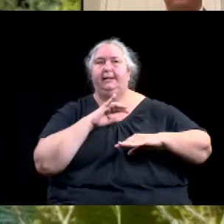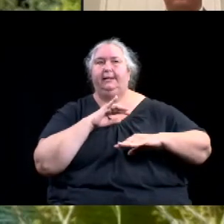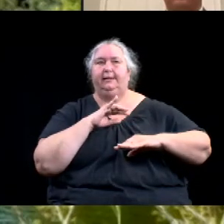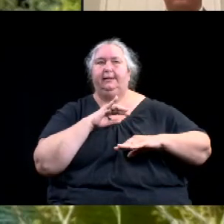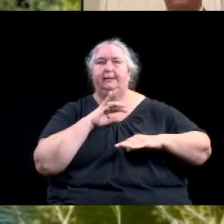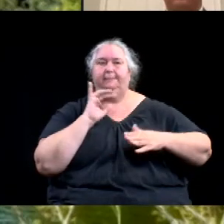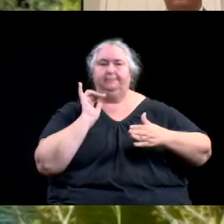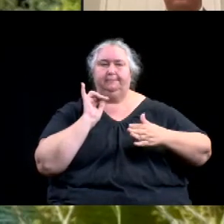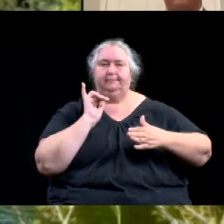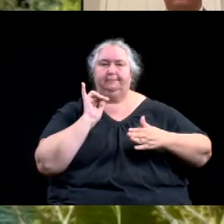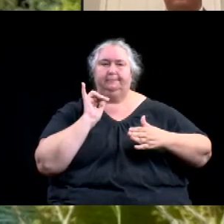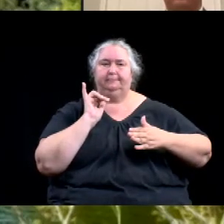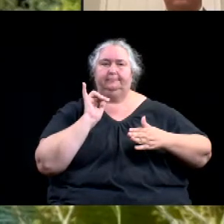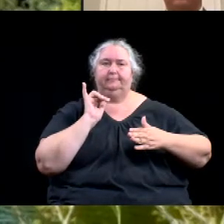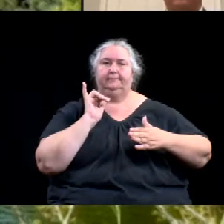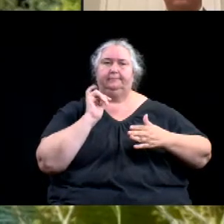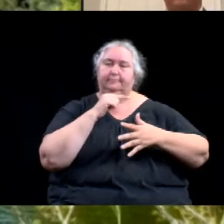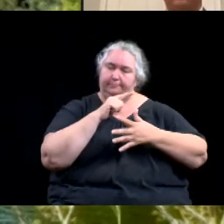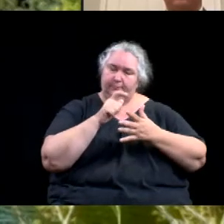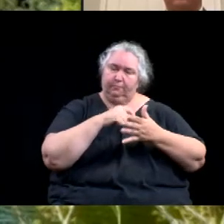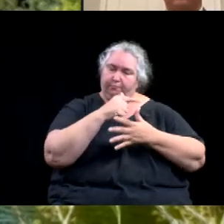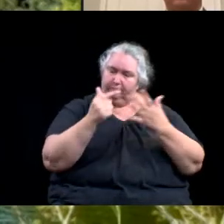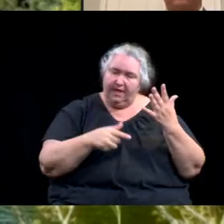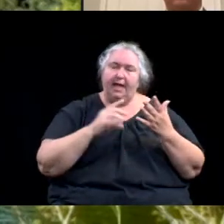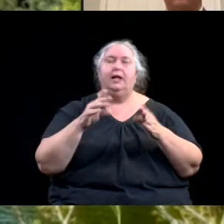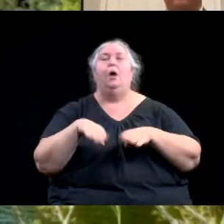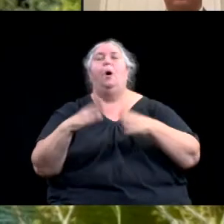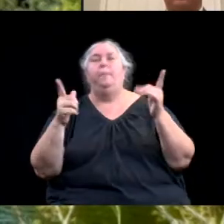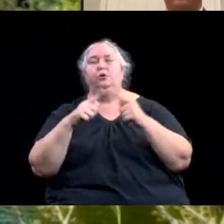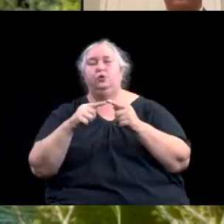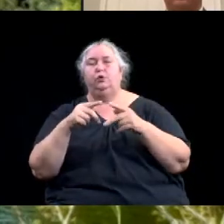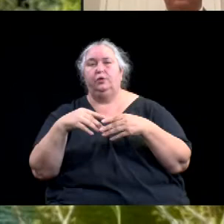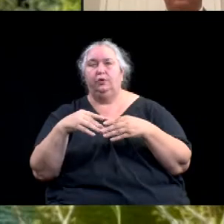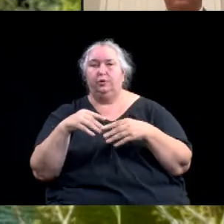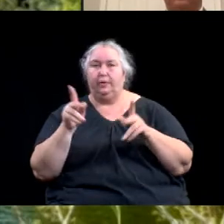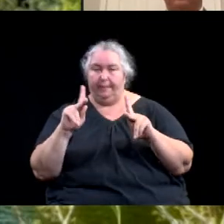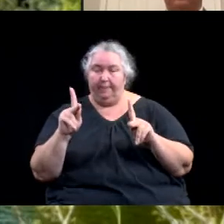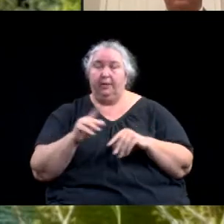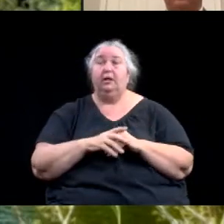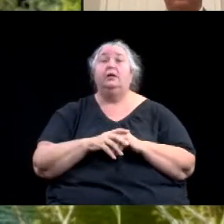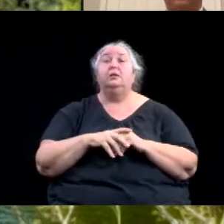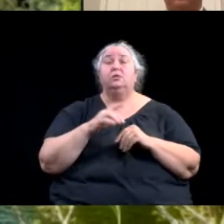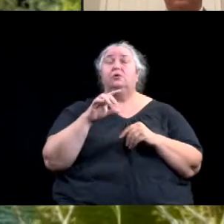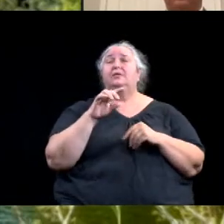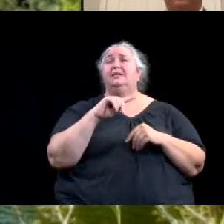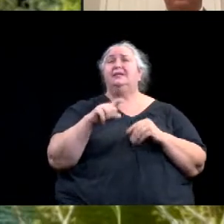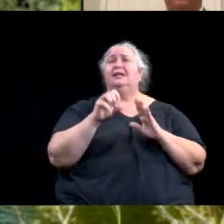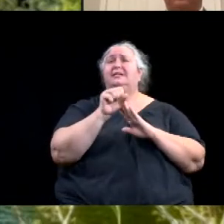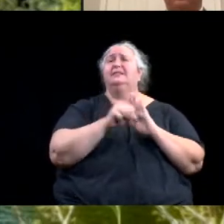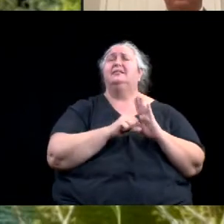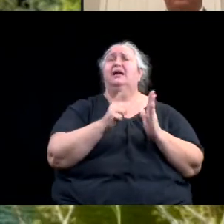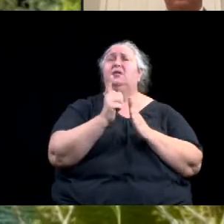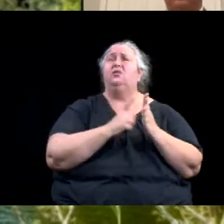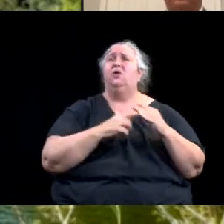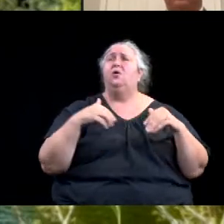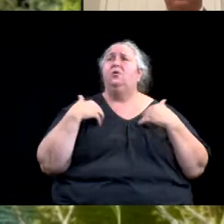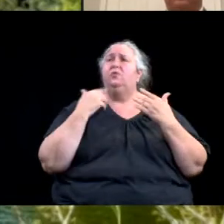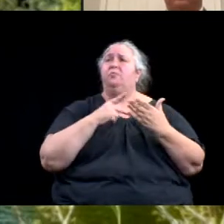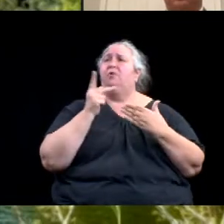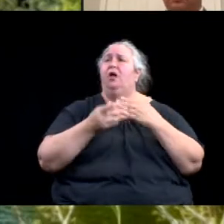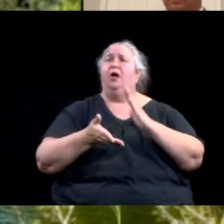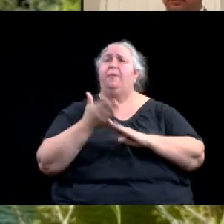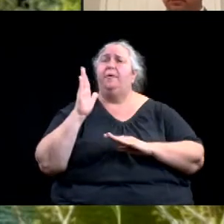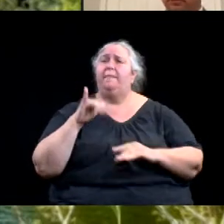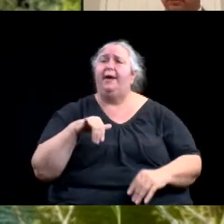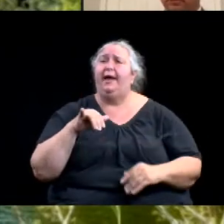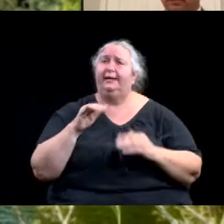youth programs operated by a municipality are exempt from state child care licensing requirements, providing that the governing